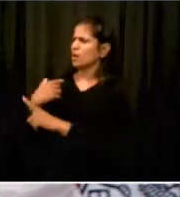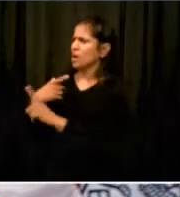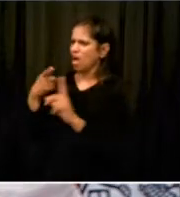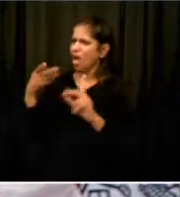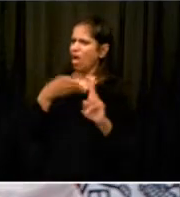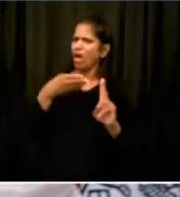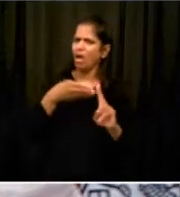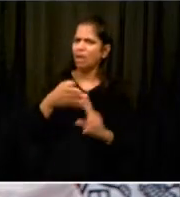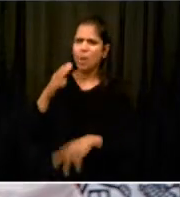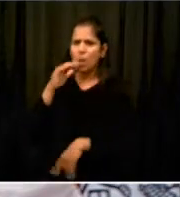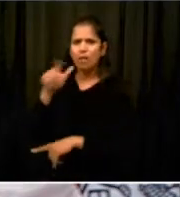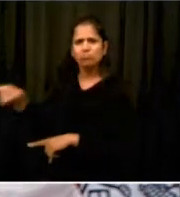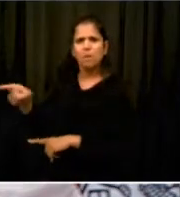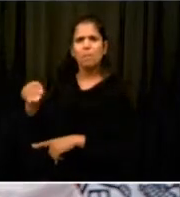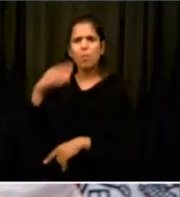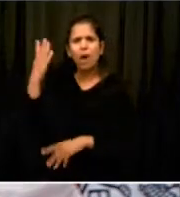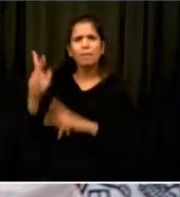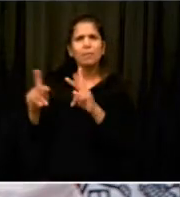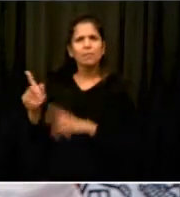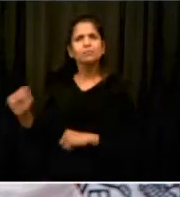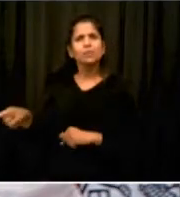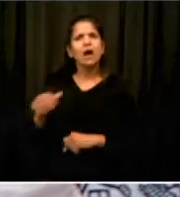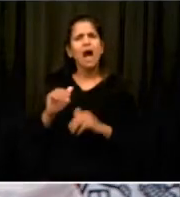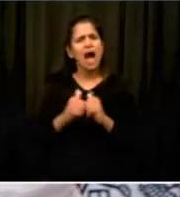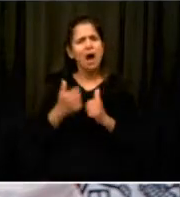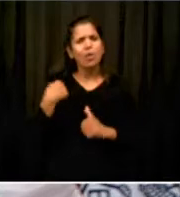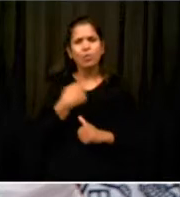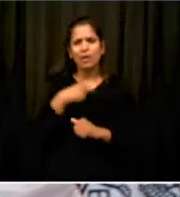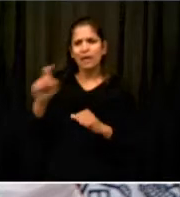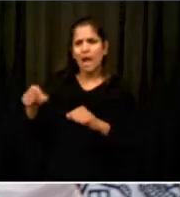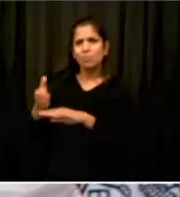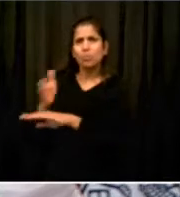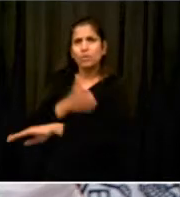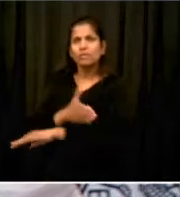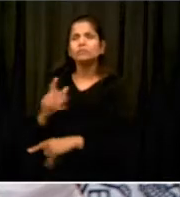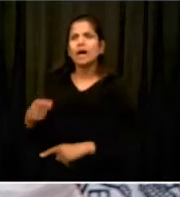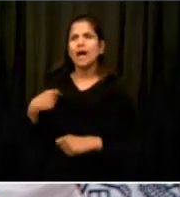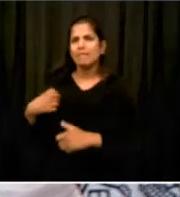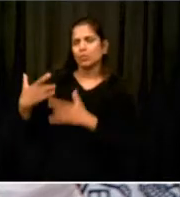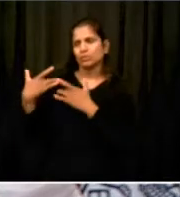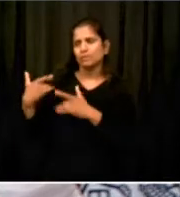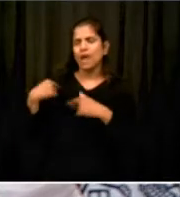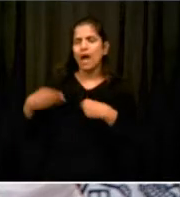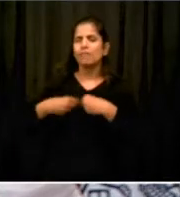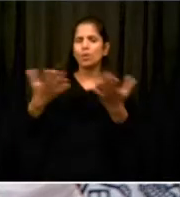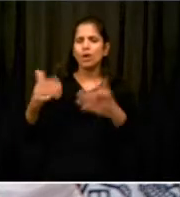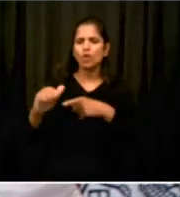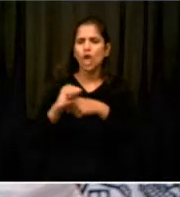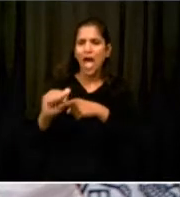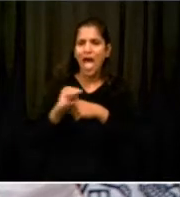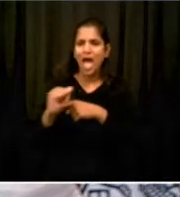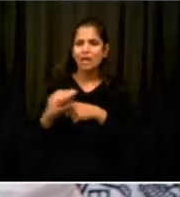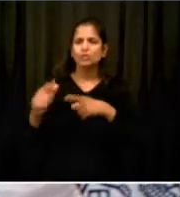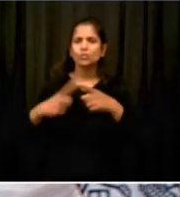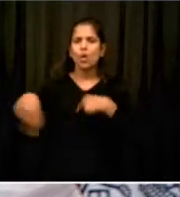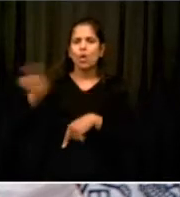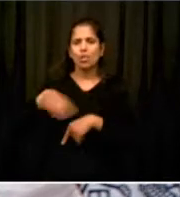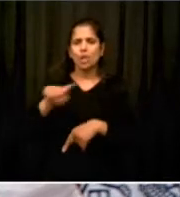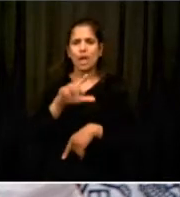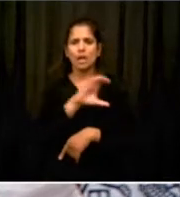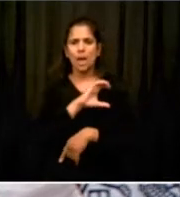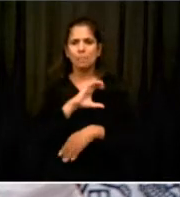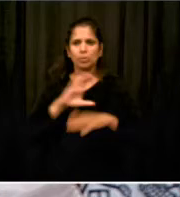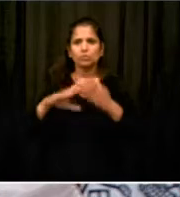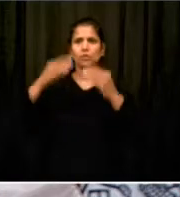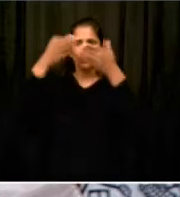the direction we must go in. And we're going to come out of this aberrant period, I hope, in a matter of months, because the biggest change will